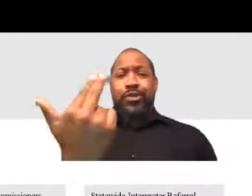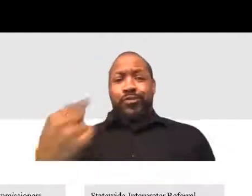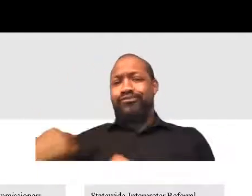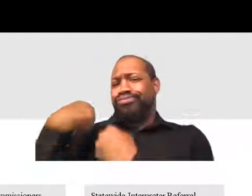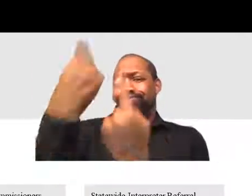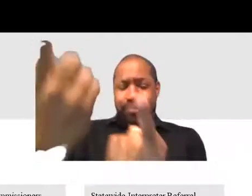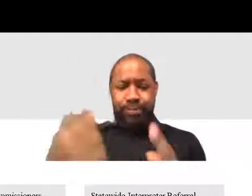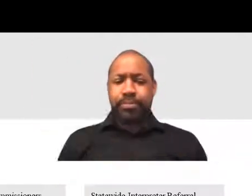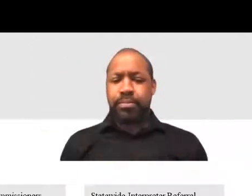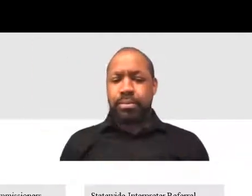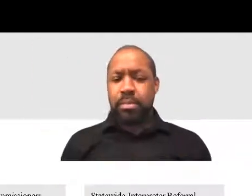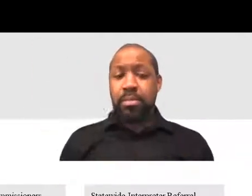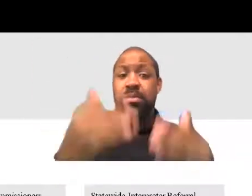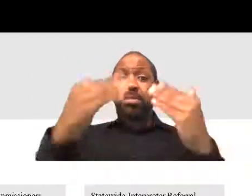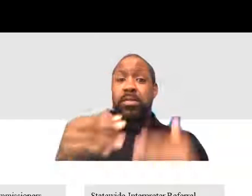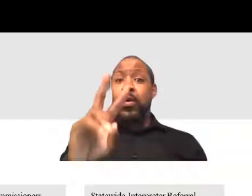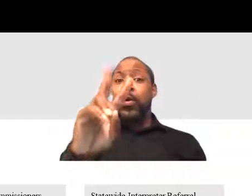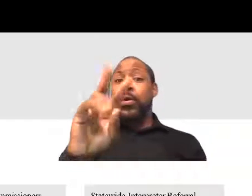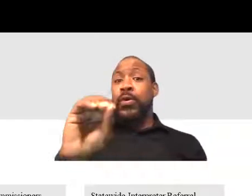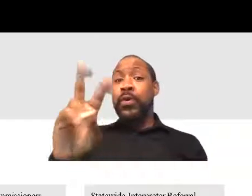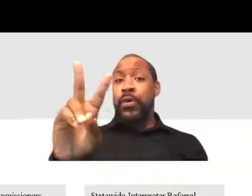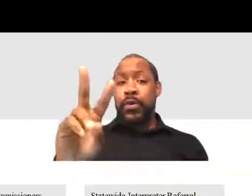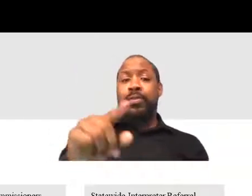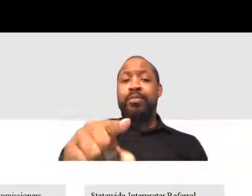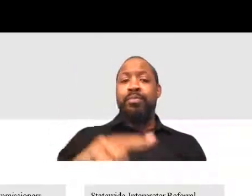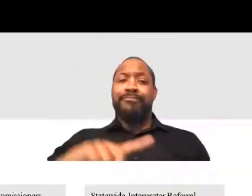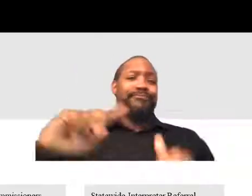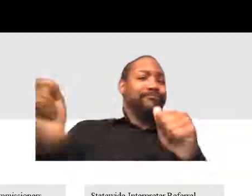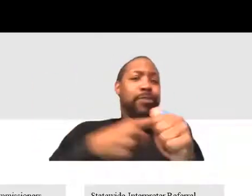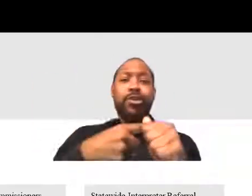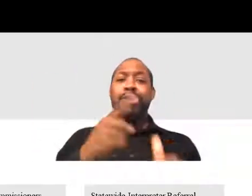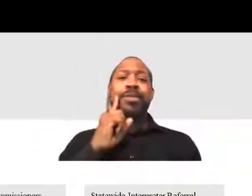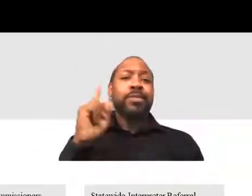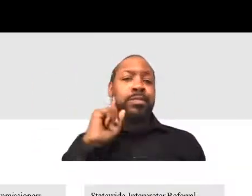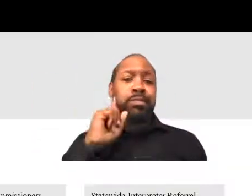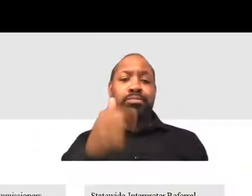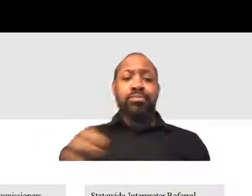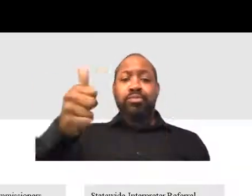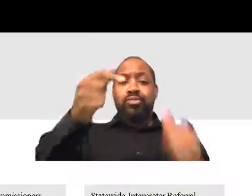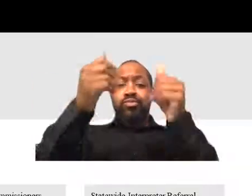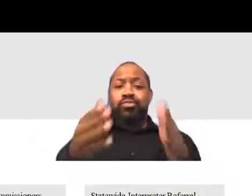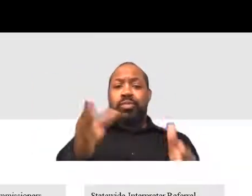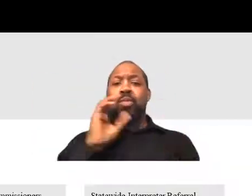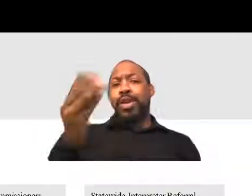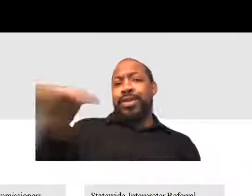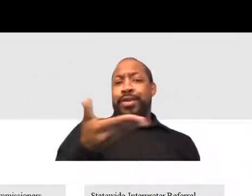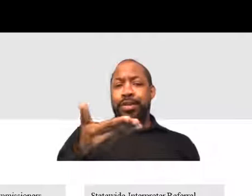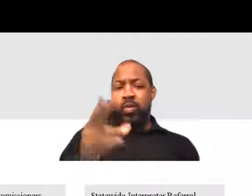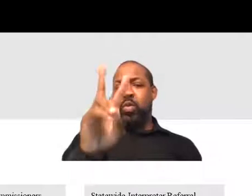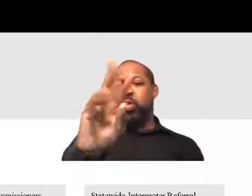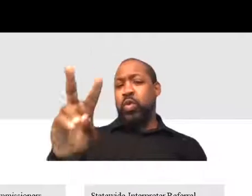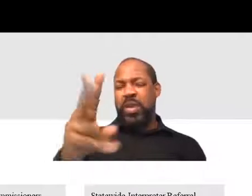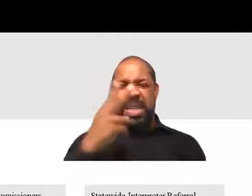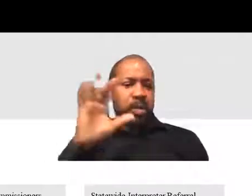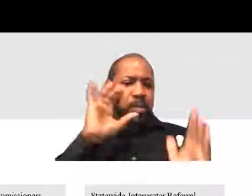So 2001, it's been 13 since then. In 2002, the first deaf